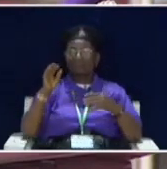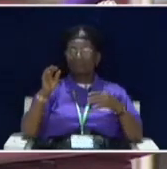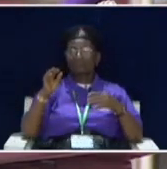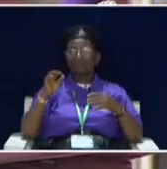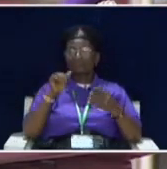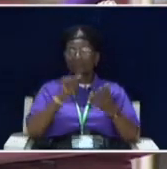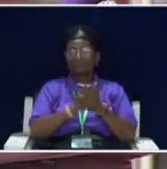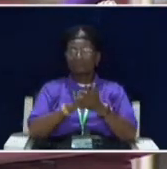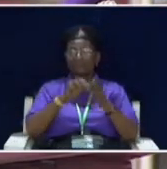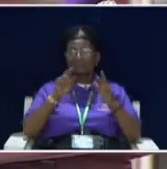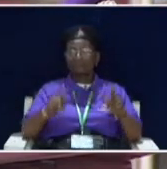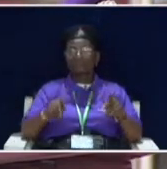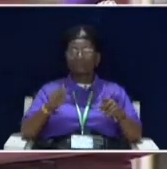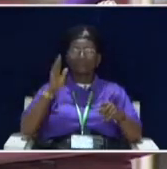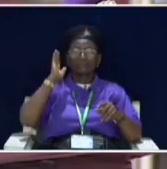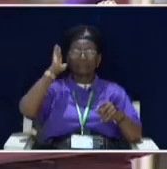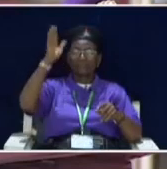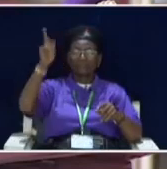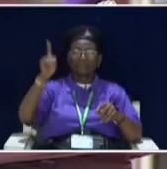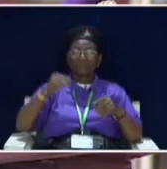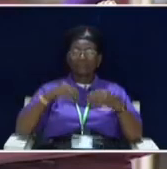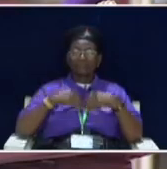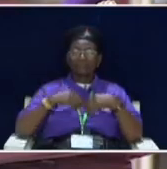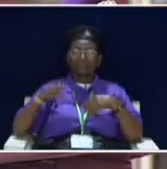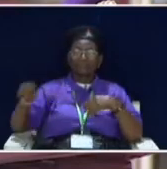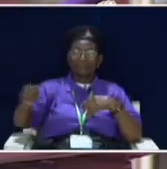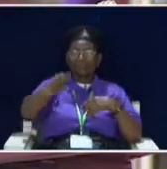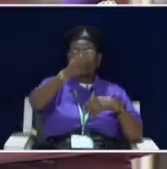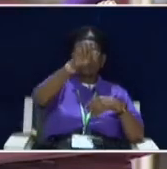fellow would have traveled a long